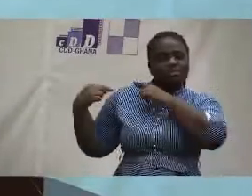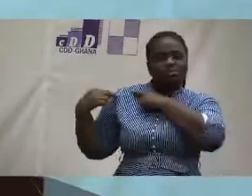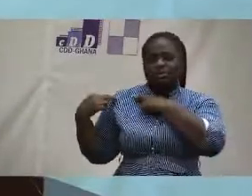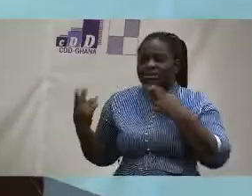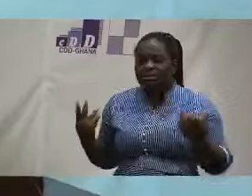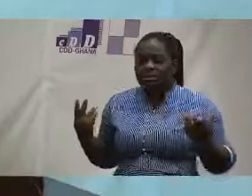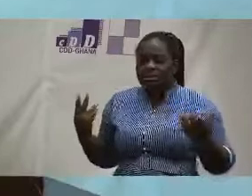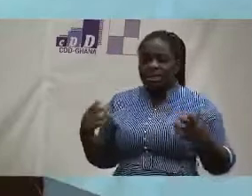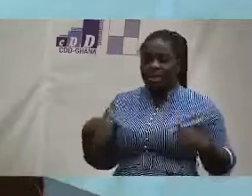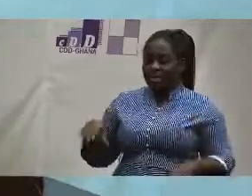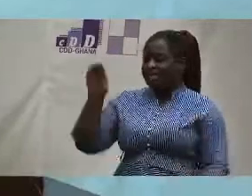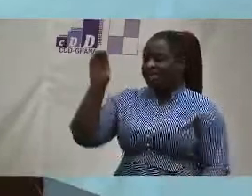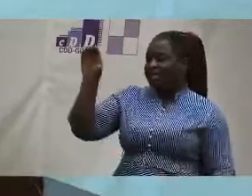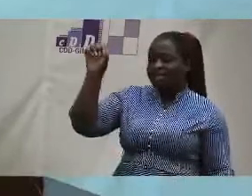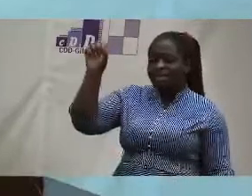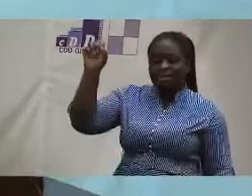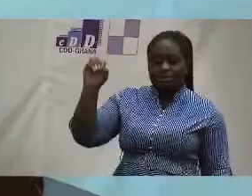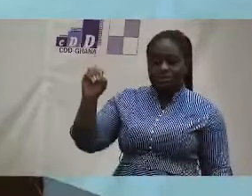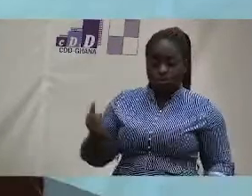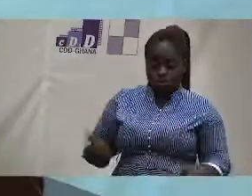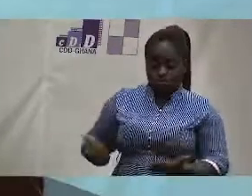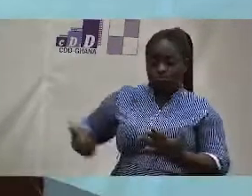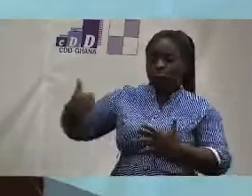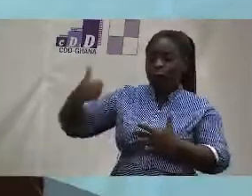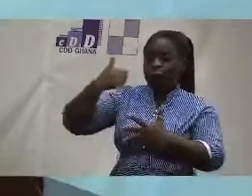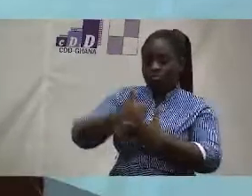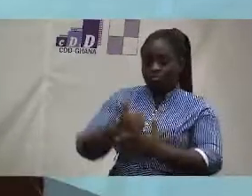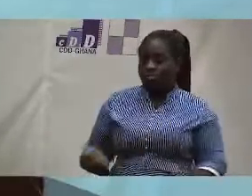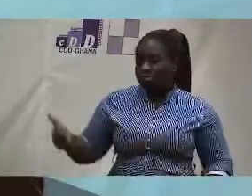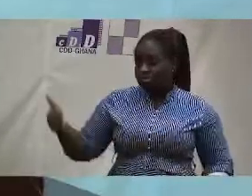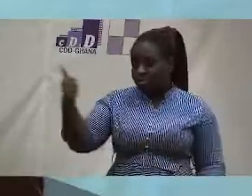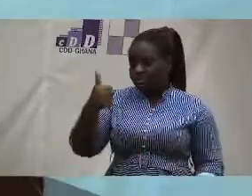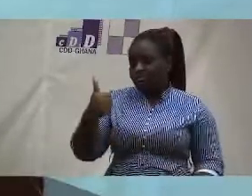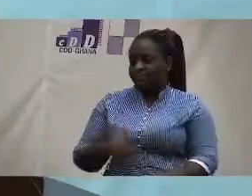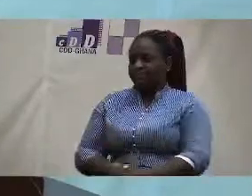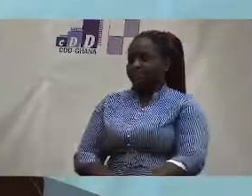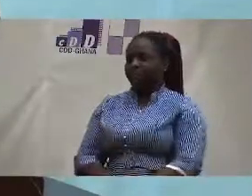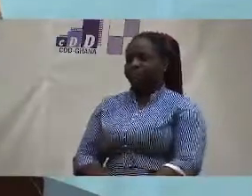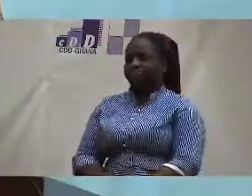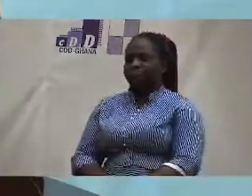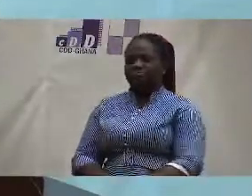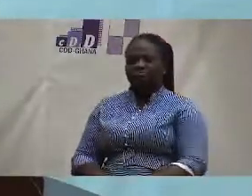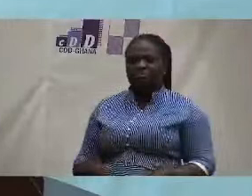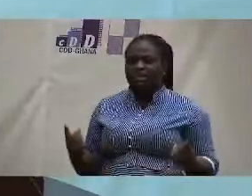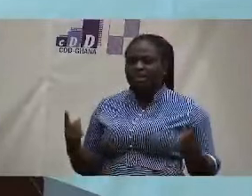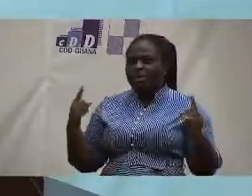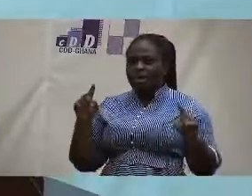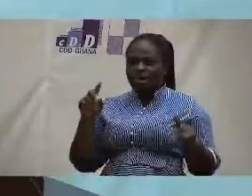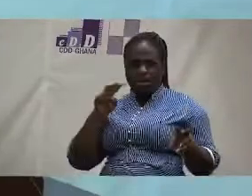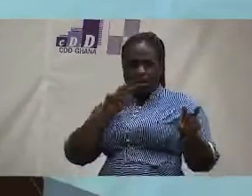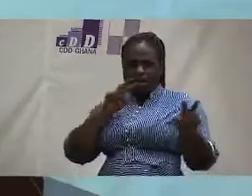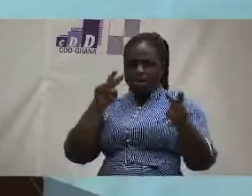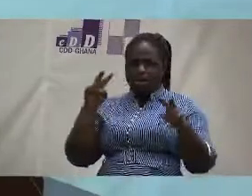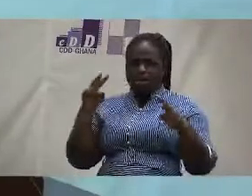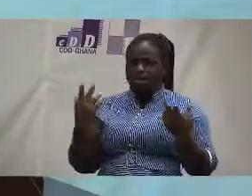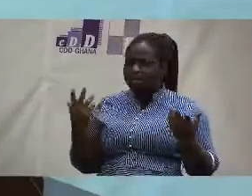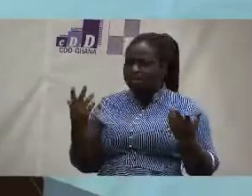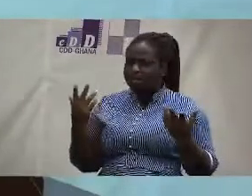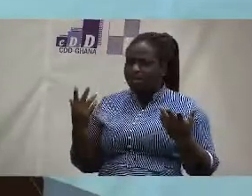us as civic actors to promote itself. When we look at this,